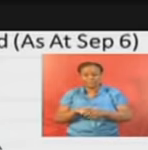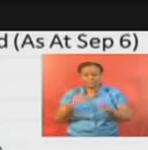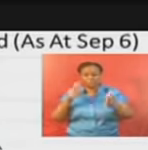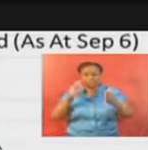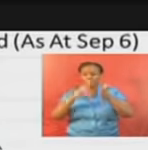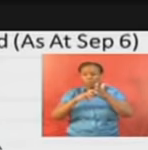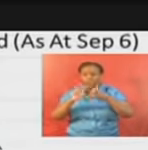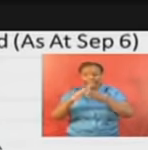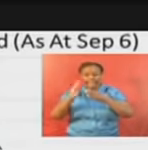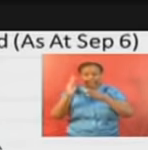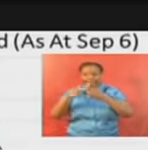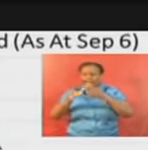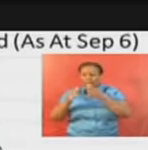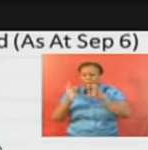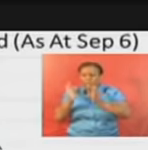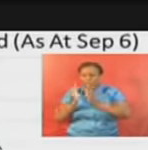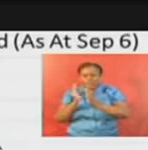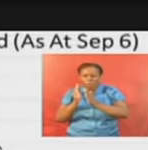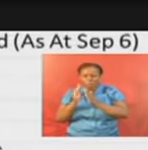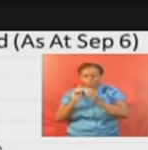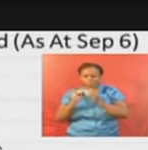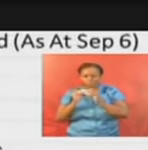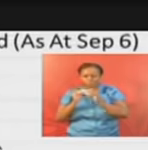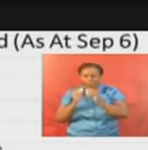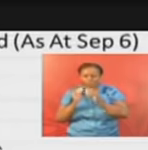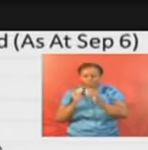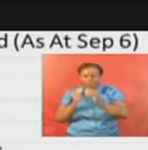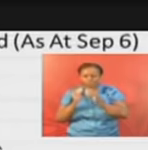numbers, but we do expect that as updates roll